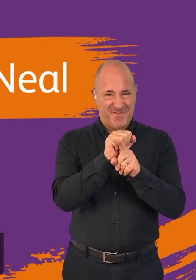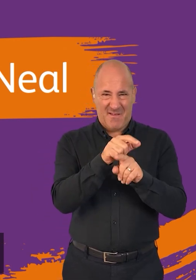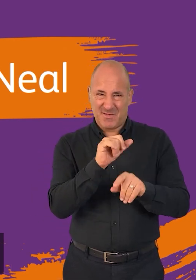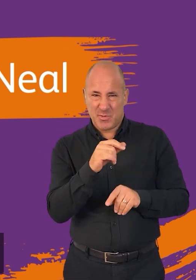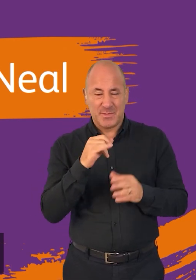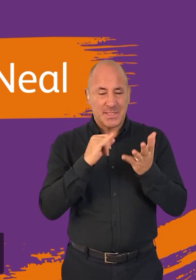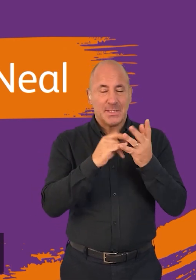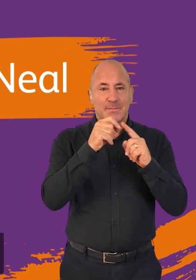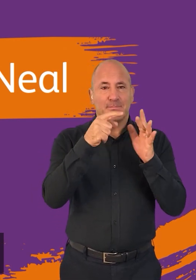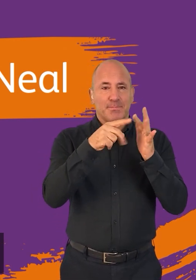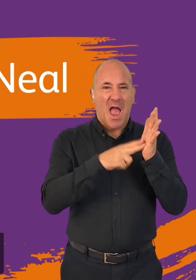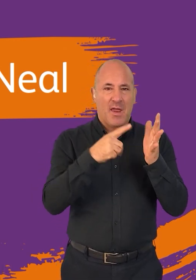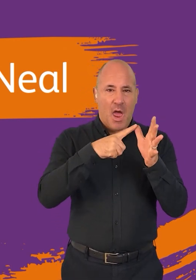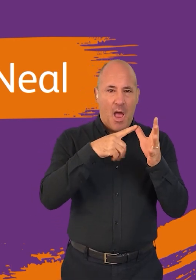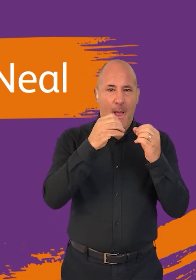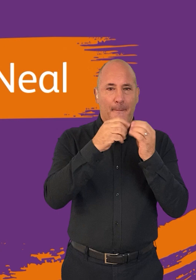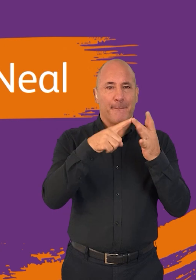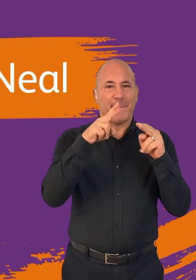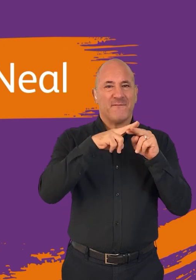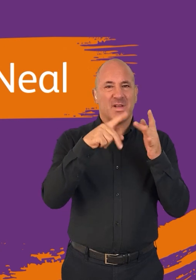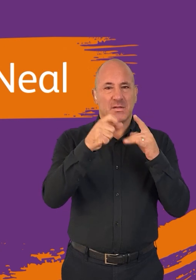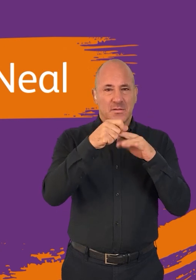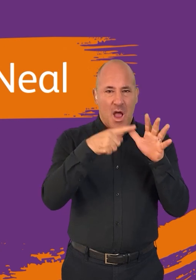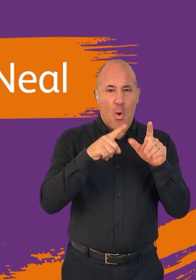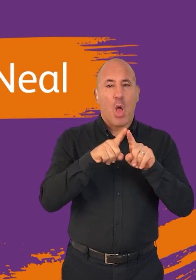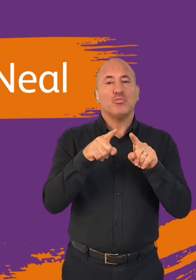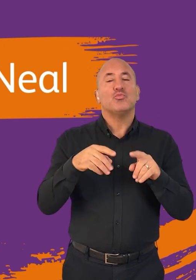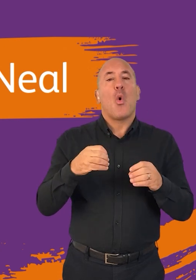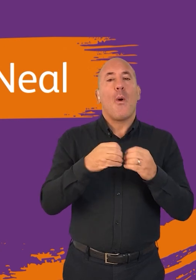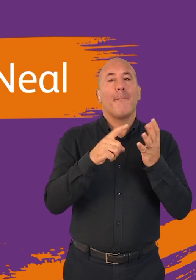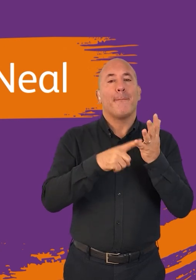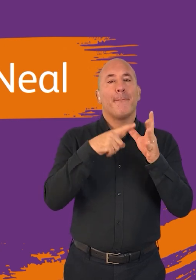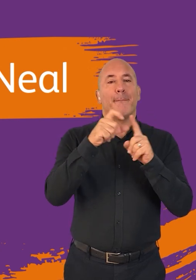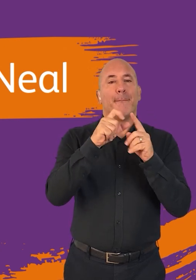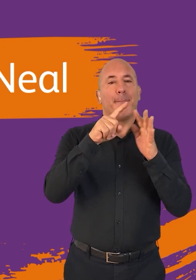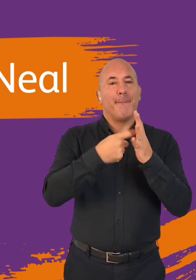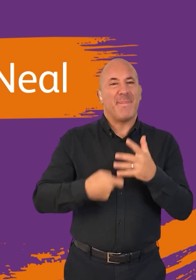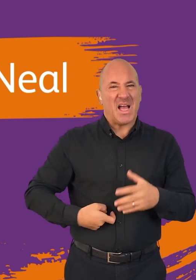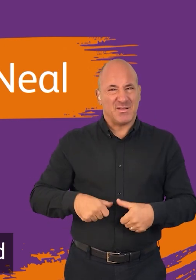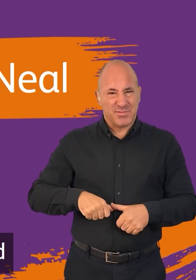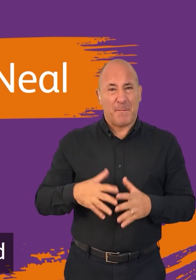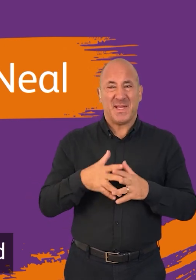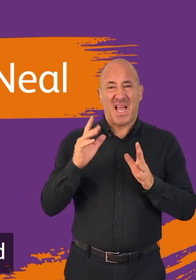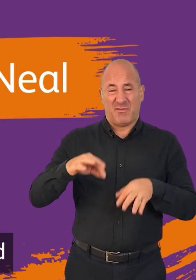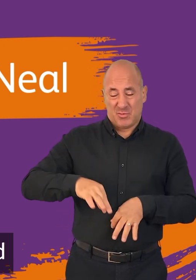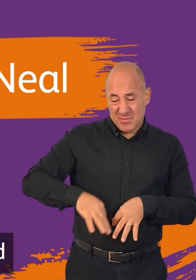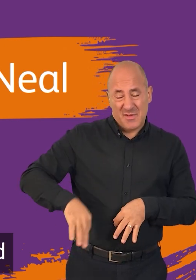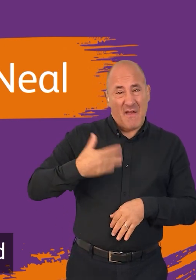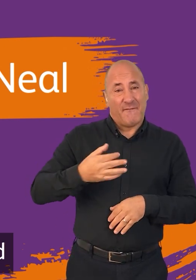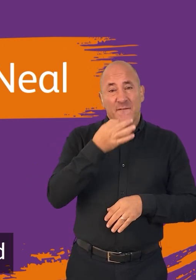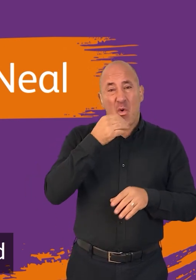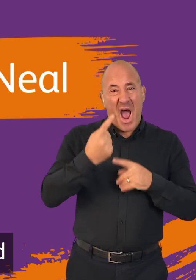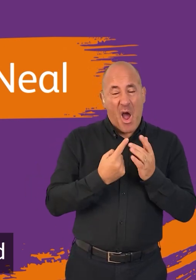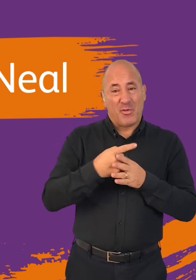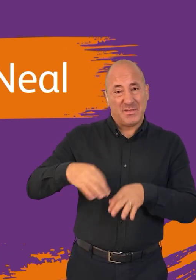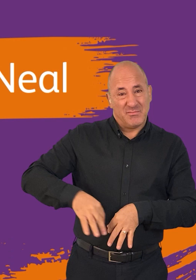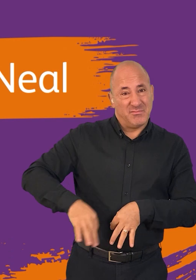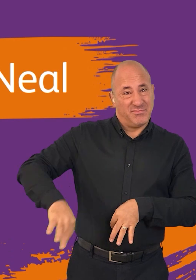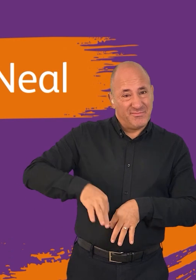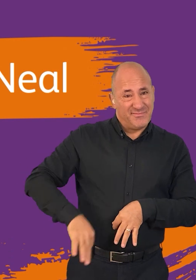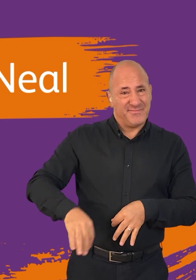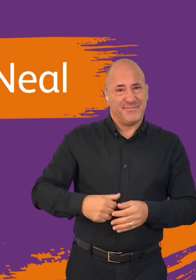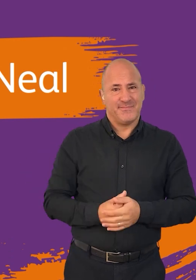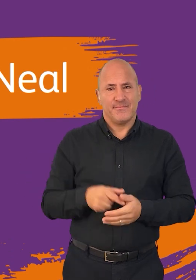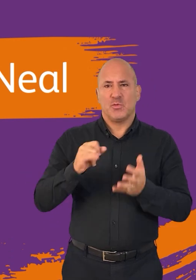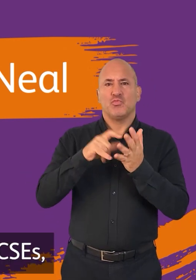was also recently diagnosed with suspected spinal bifida and has bladder damage, which requires her to be catheterised every